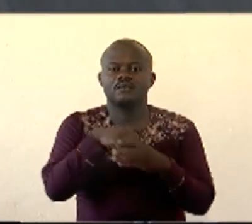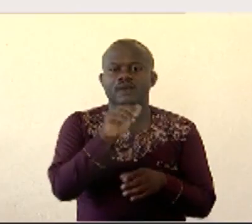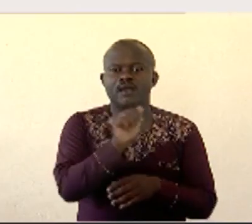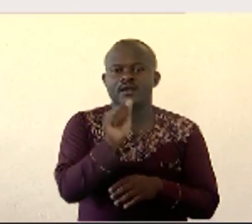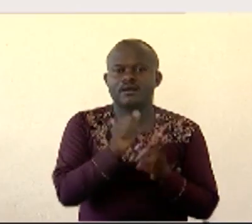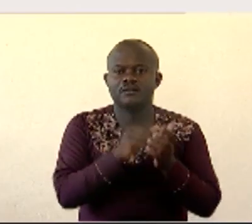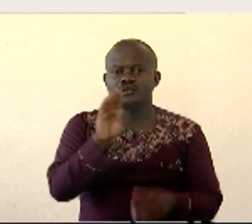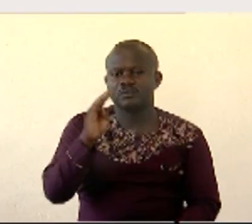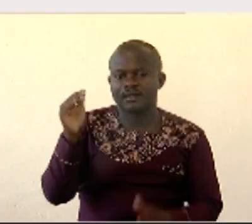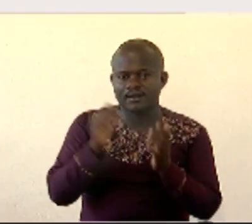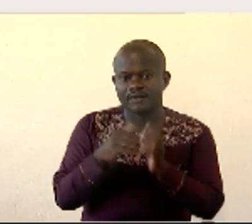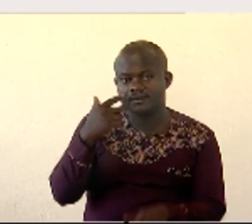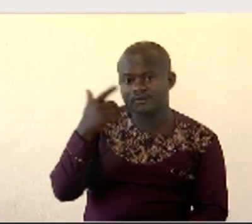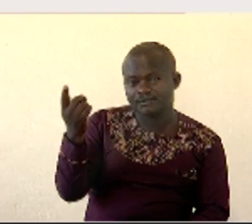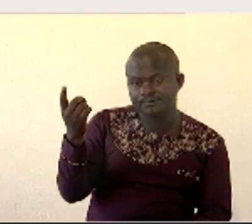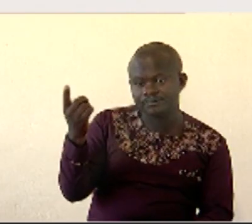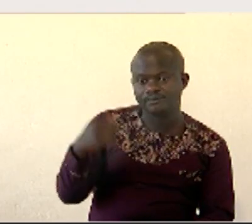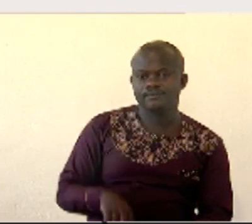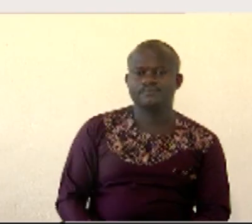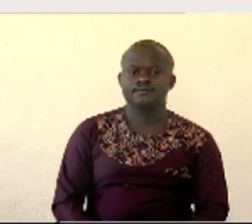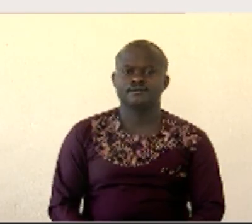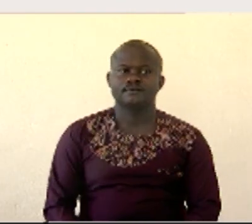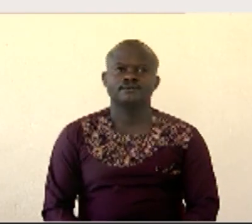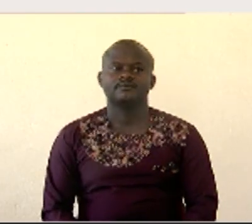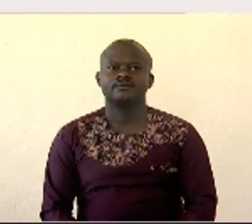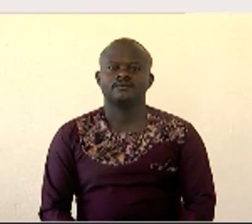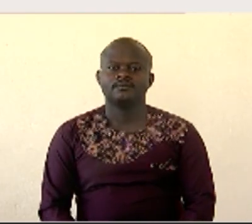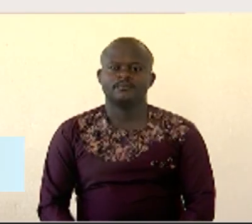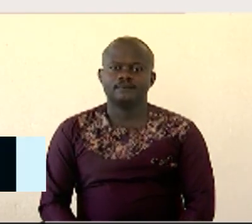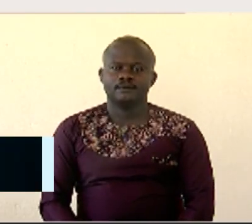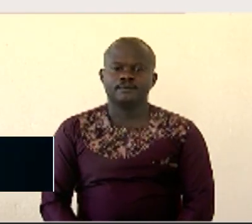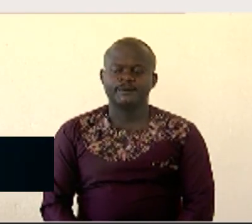again. Let me change here, we have to put there